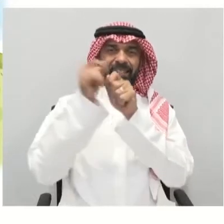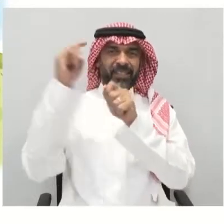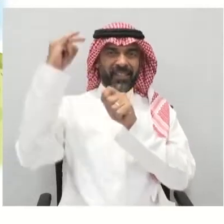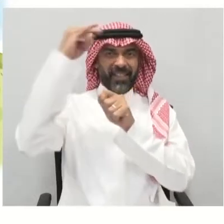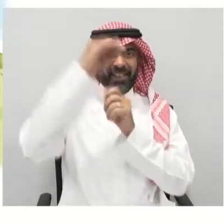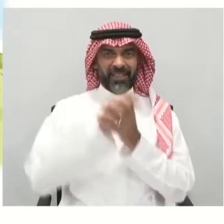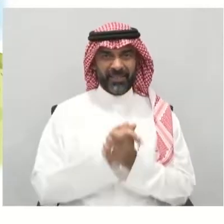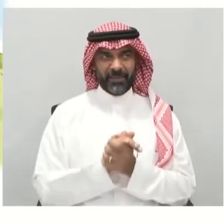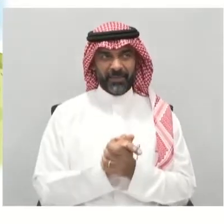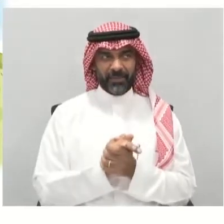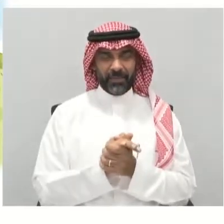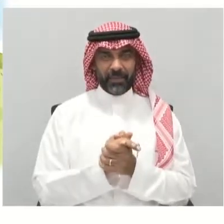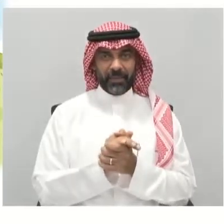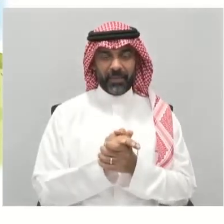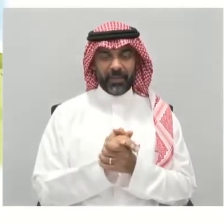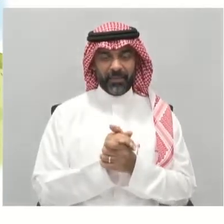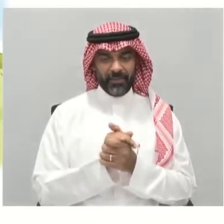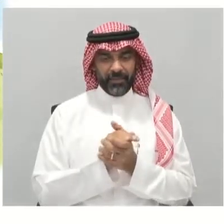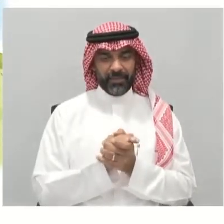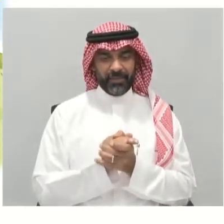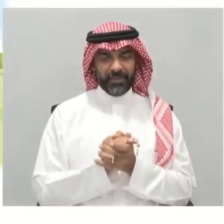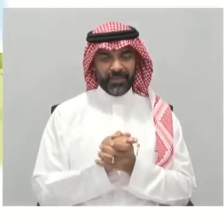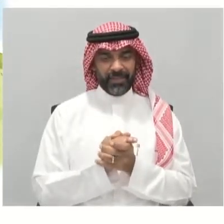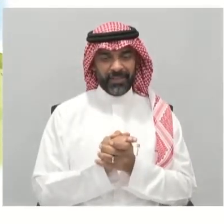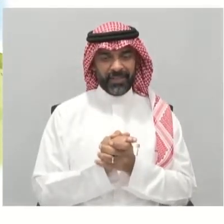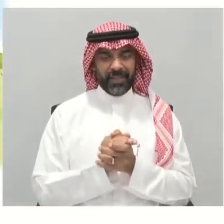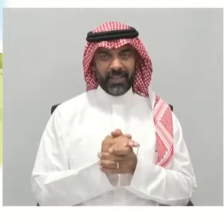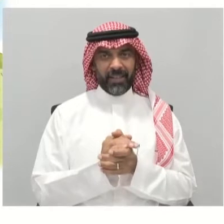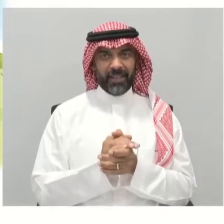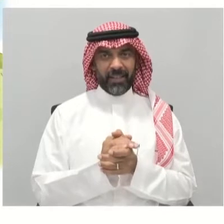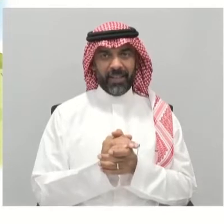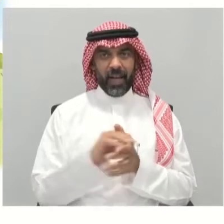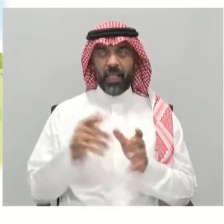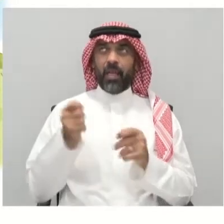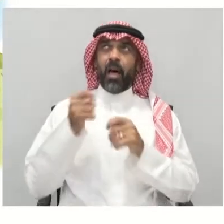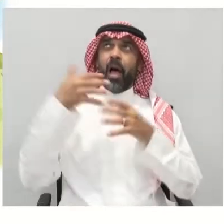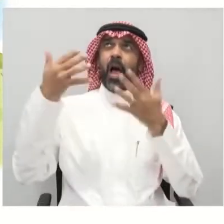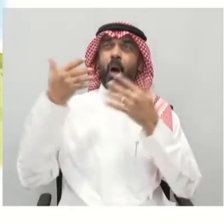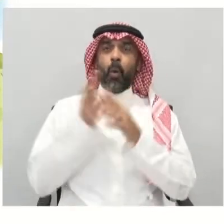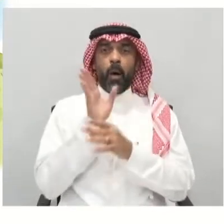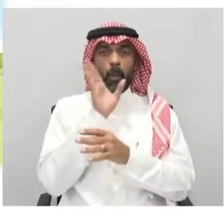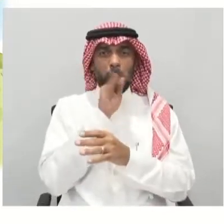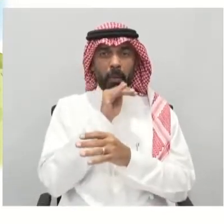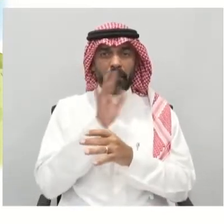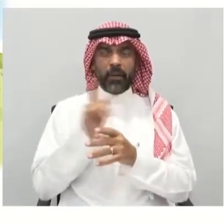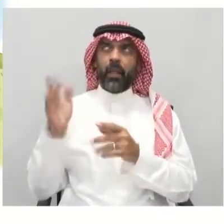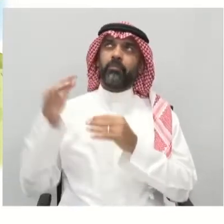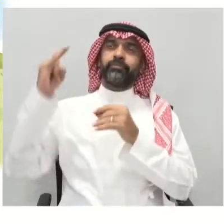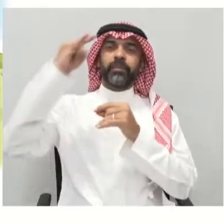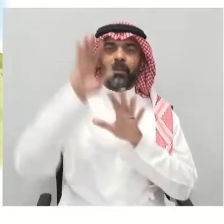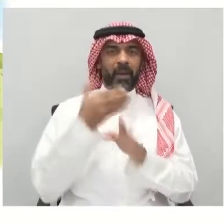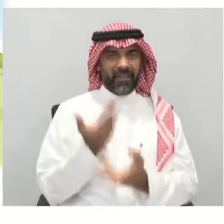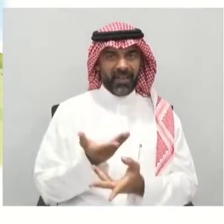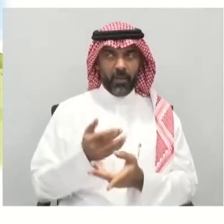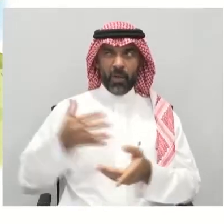air, would not move up in the air unless it was windy. Yes, so playing with